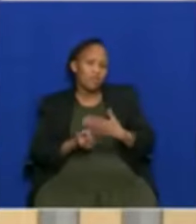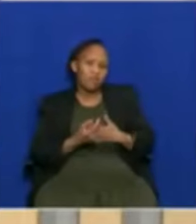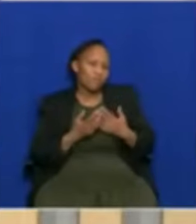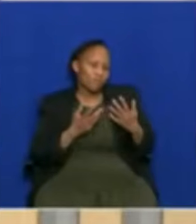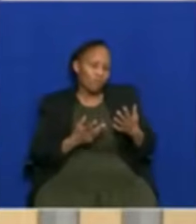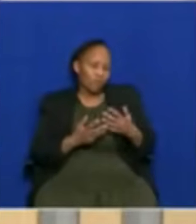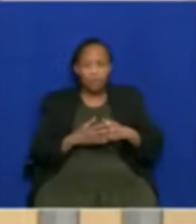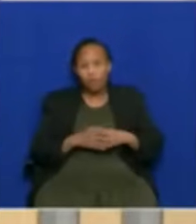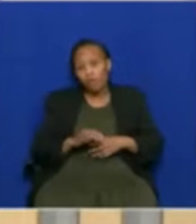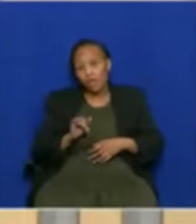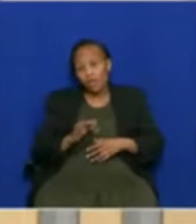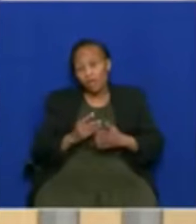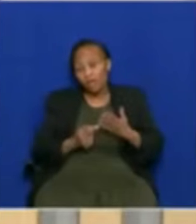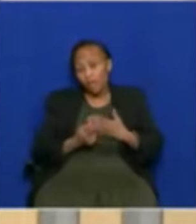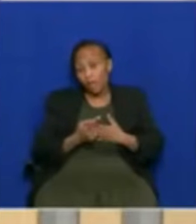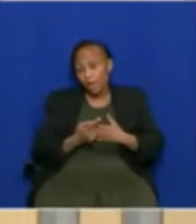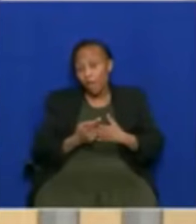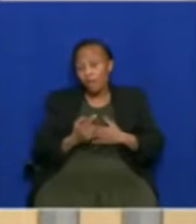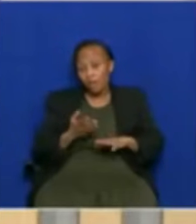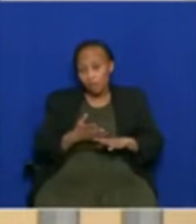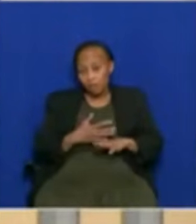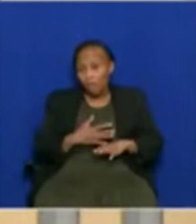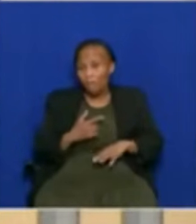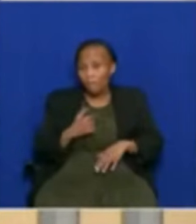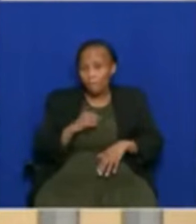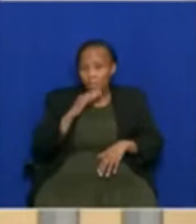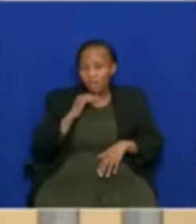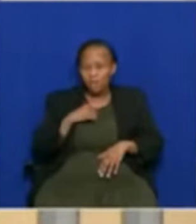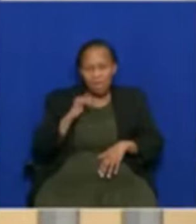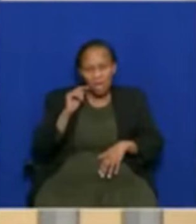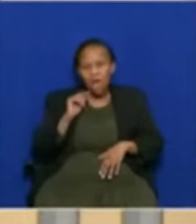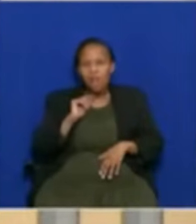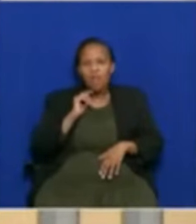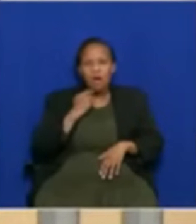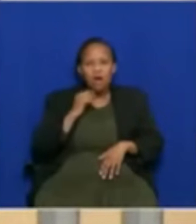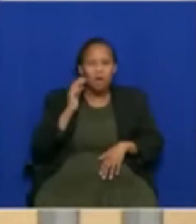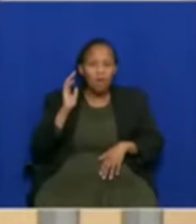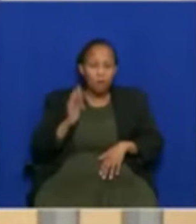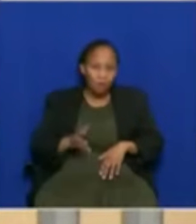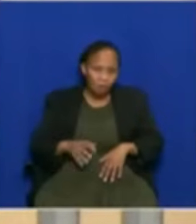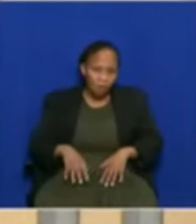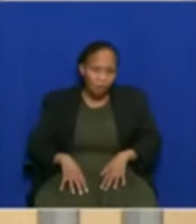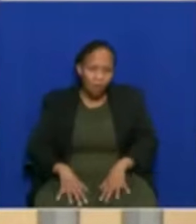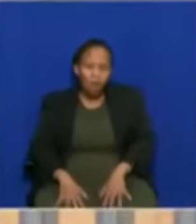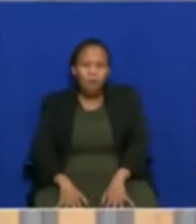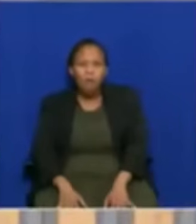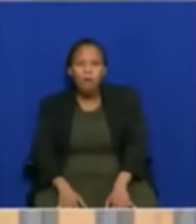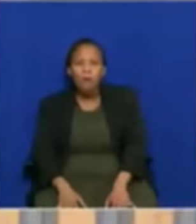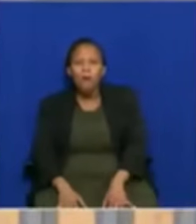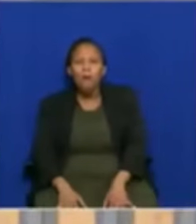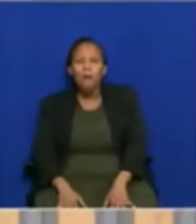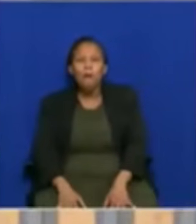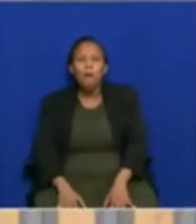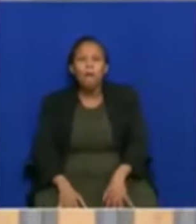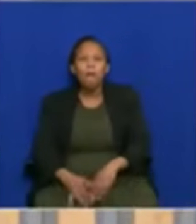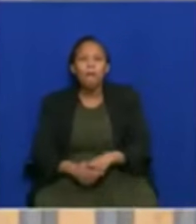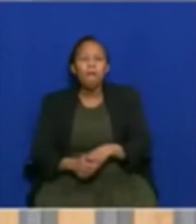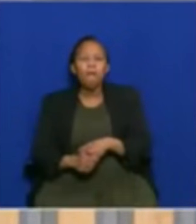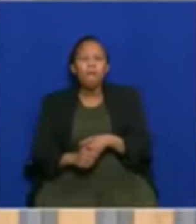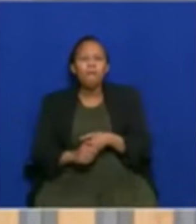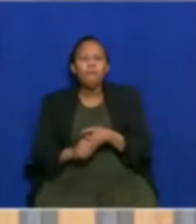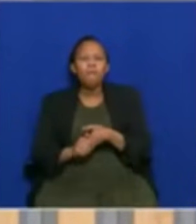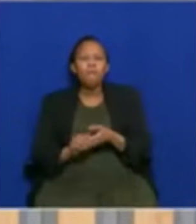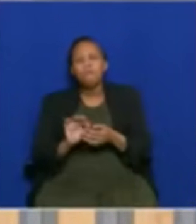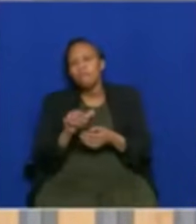lying. It did not. Does it happen on other occasions? Sorry, sir? Does it happen on other occasions?